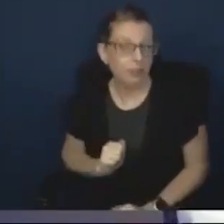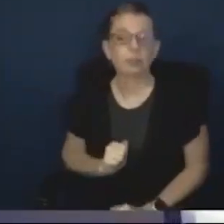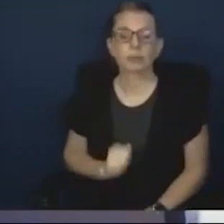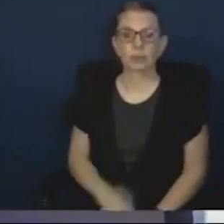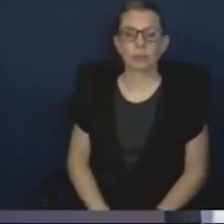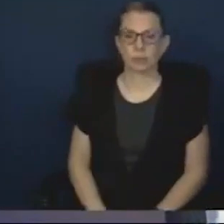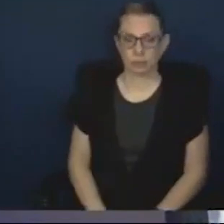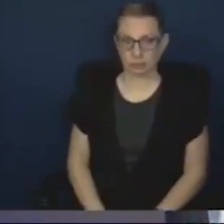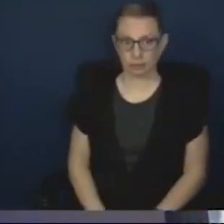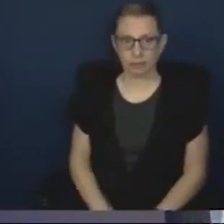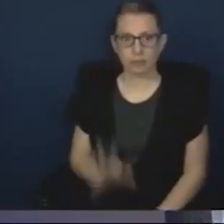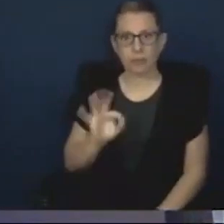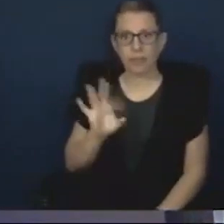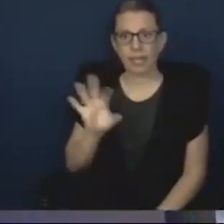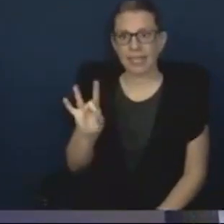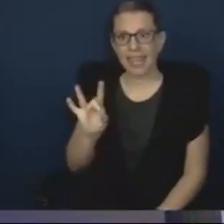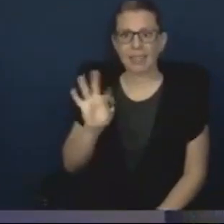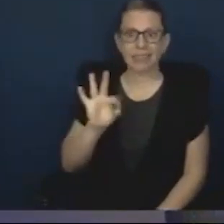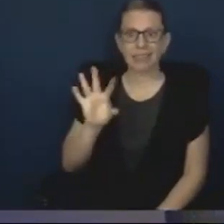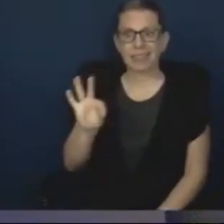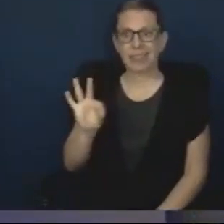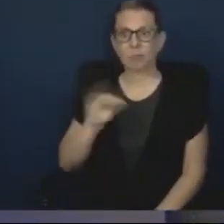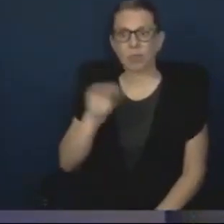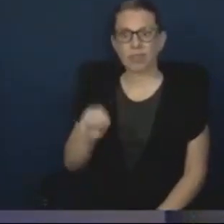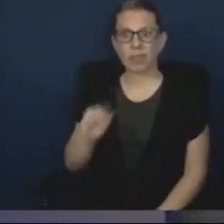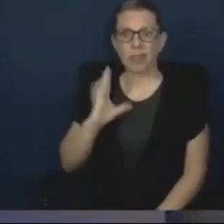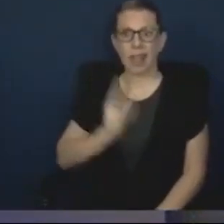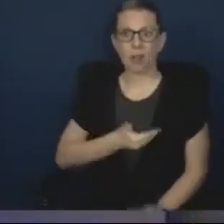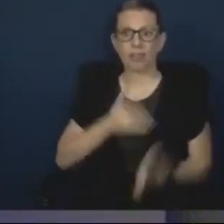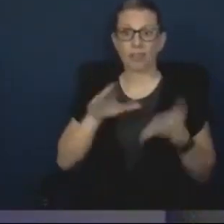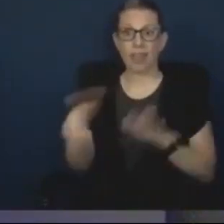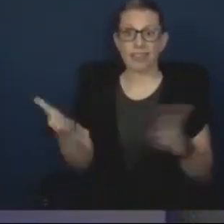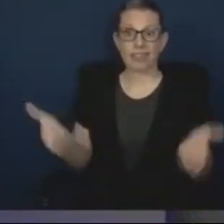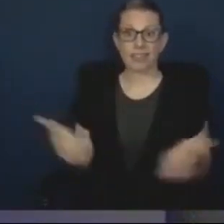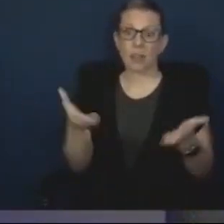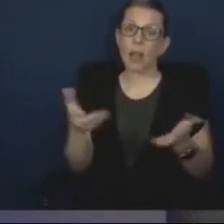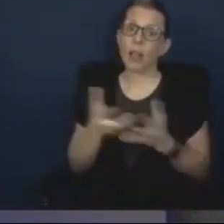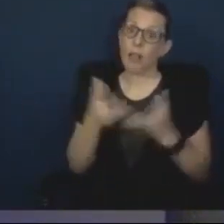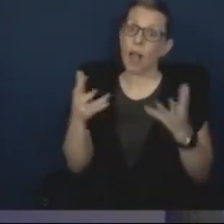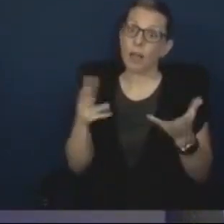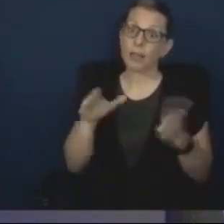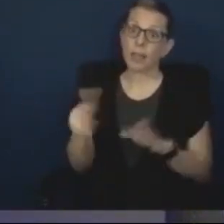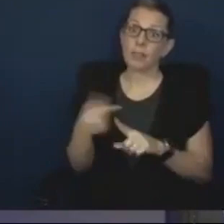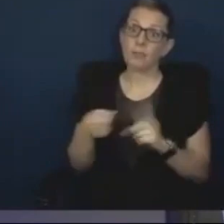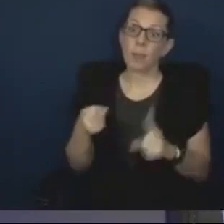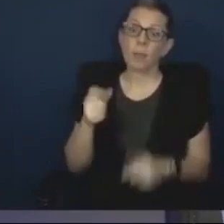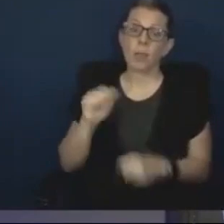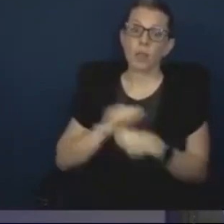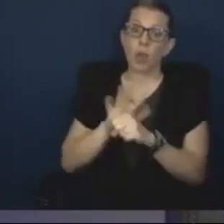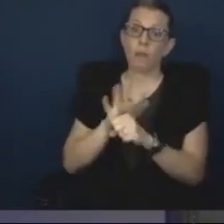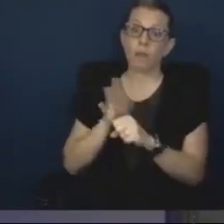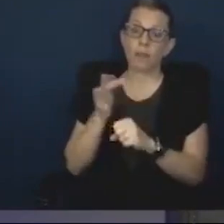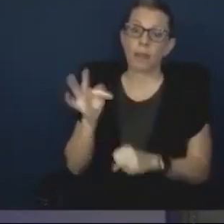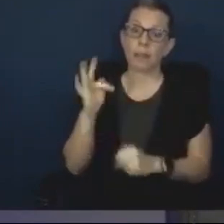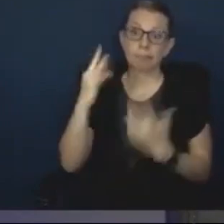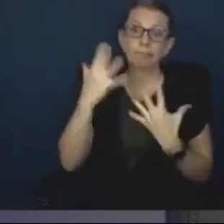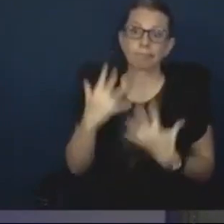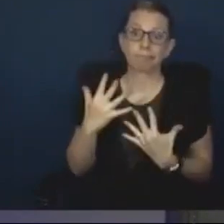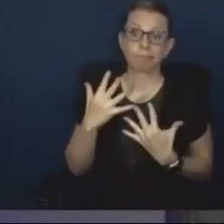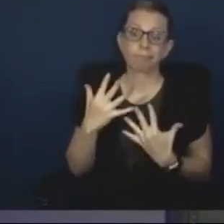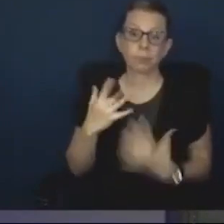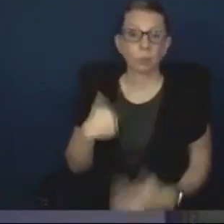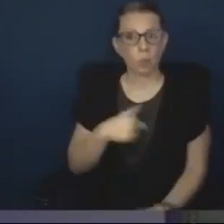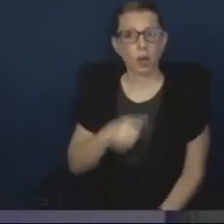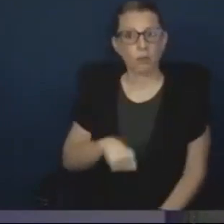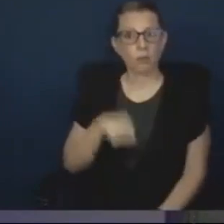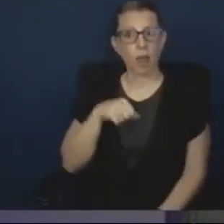98 or 99% of our deaths in this hospital, and we do have a lot of death from COVID-19, which is depressing to us, and we are proud of our mortality rate